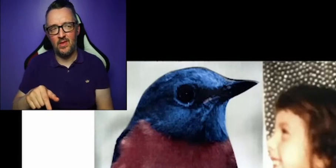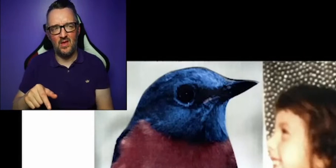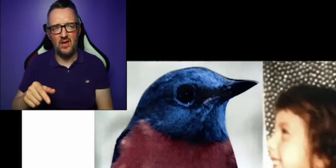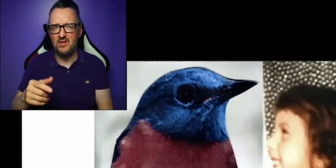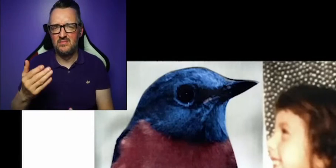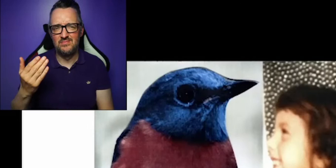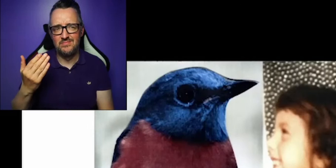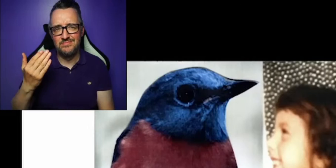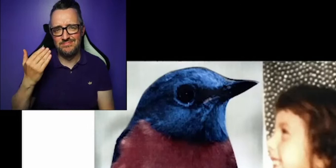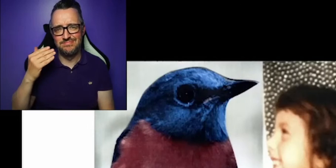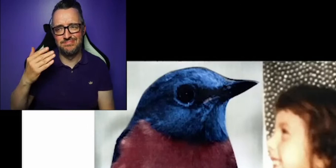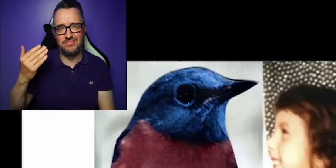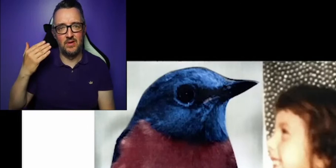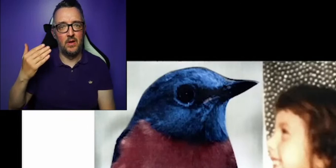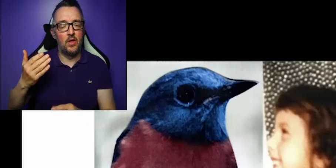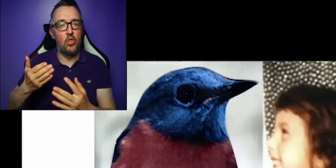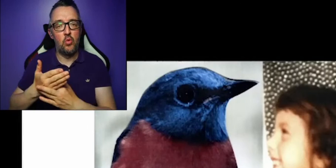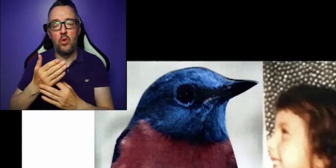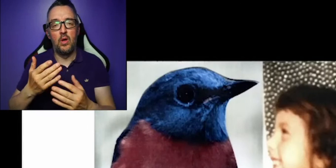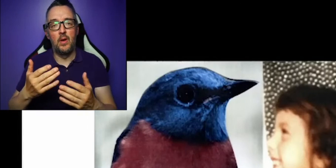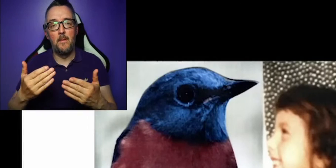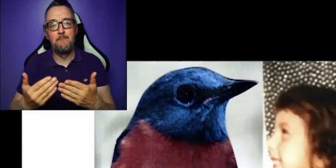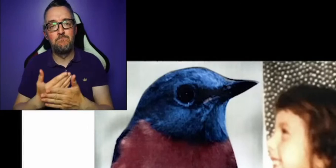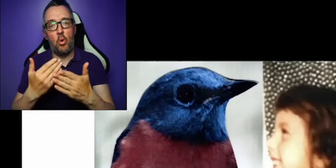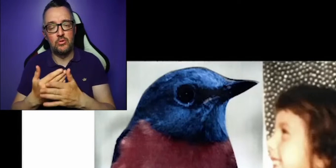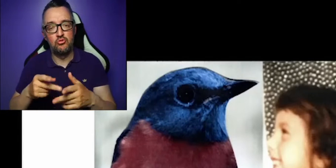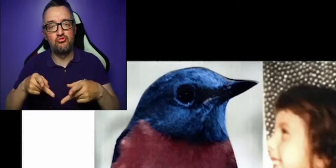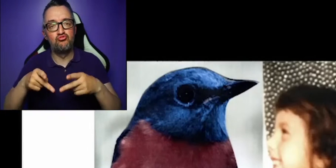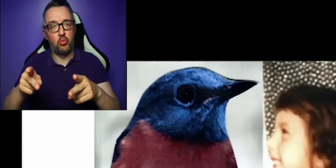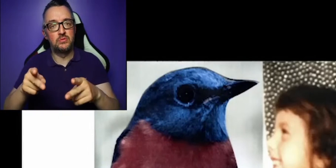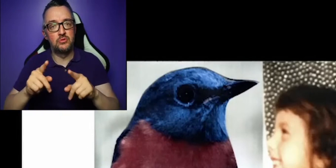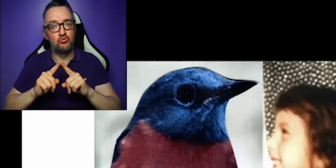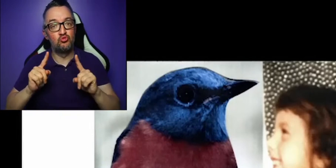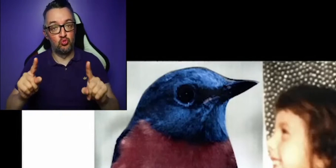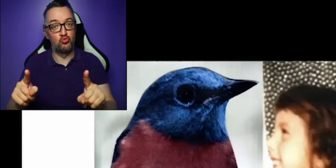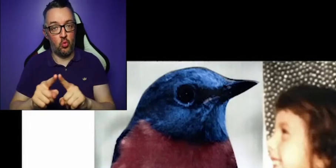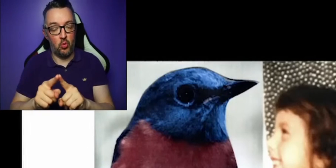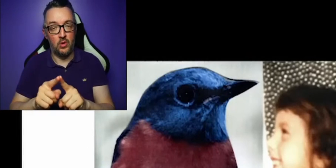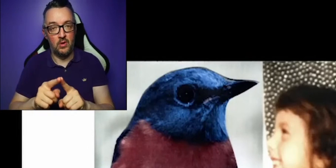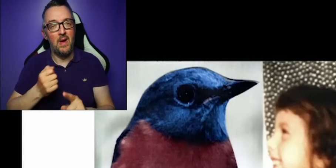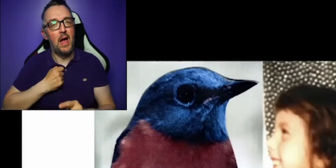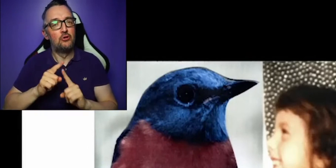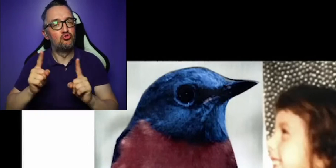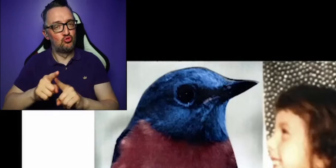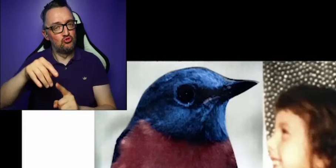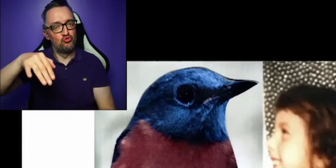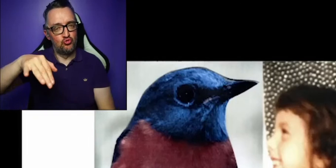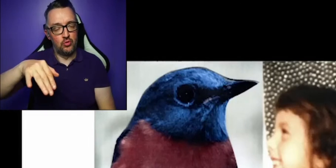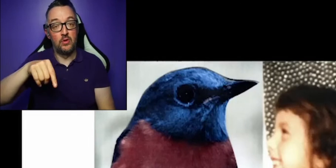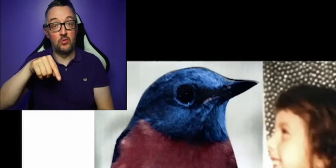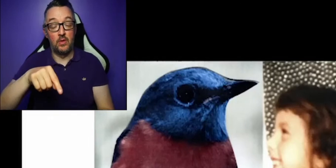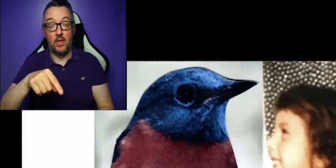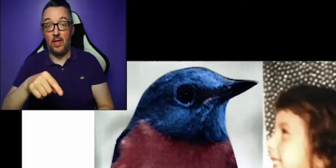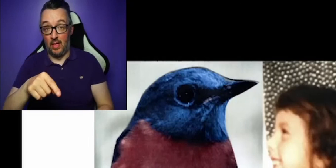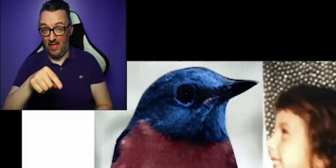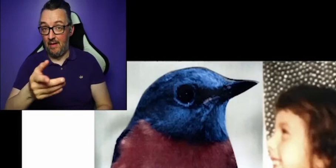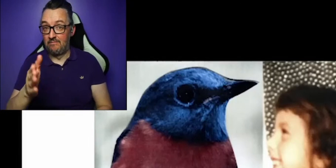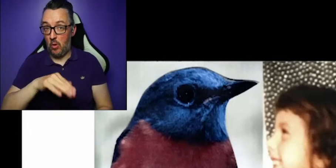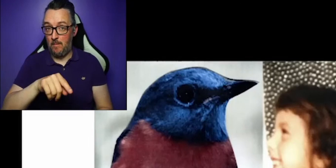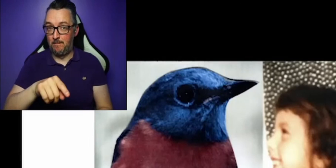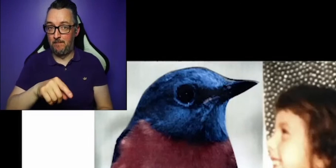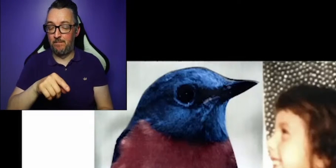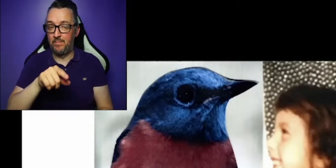a little while back through the Maudlin Road studios where I've got my studio. This came out of the back of